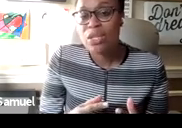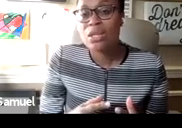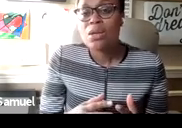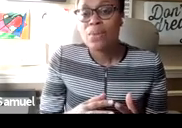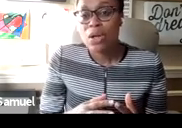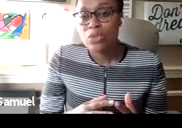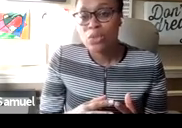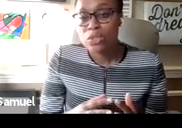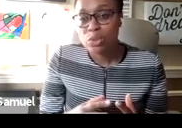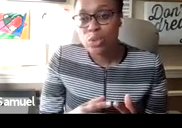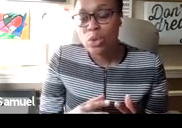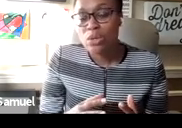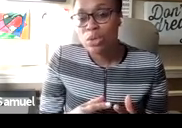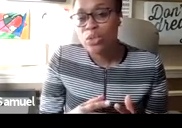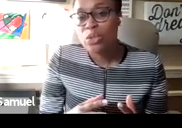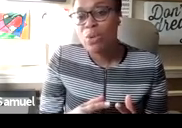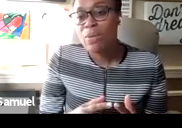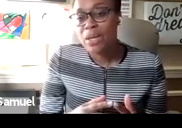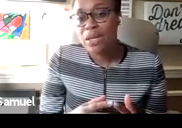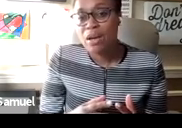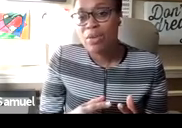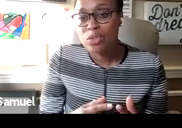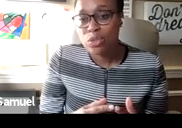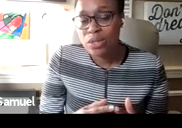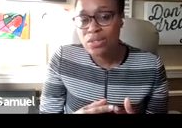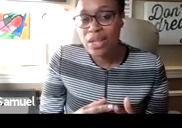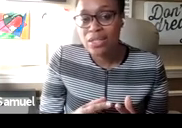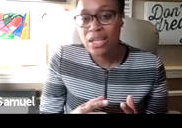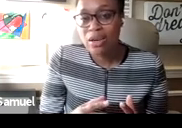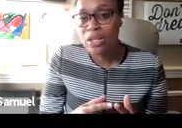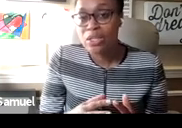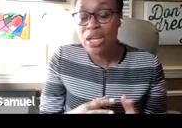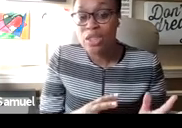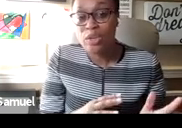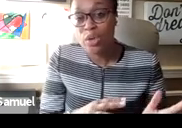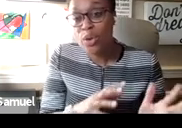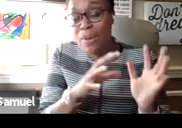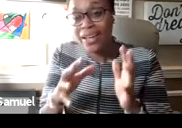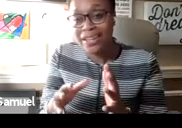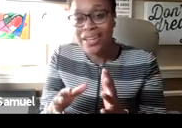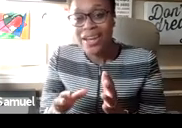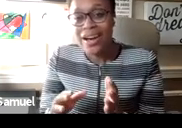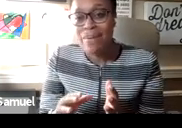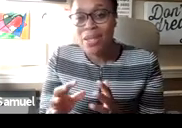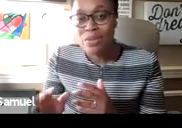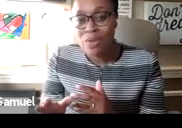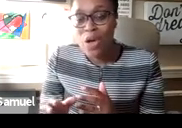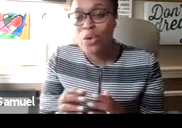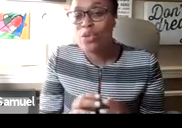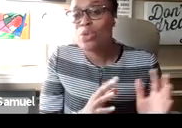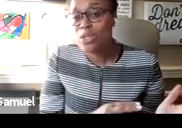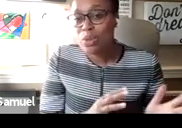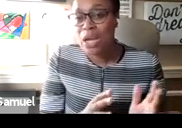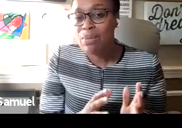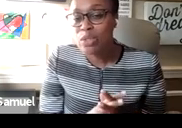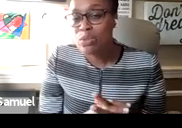and safety, but also the social and emotional well-being of our students as they get ready to either go back in the